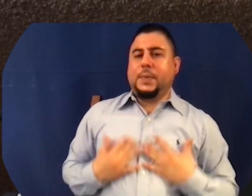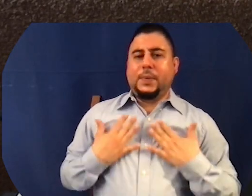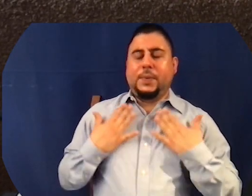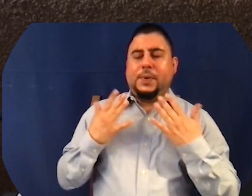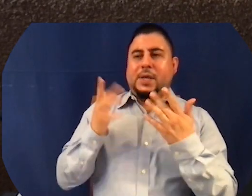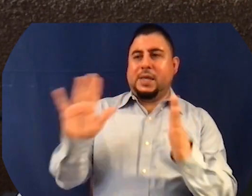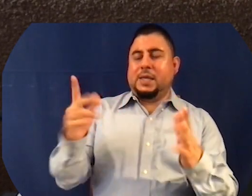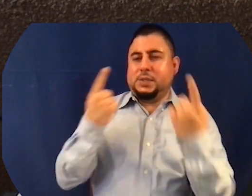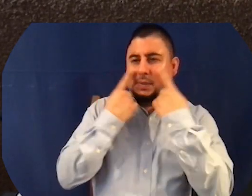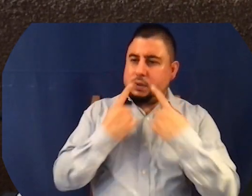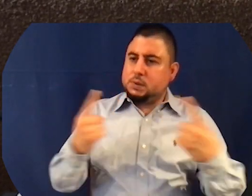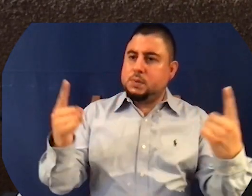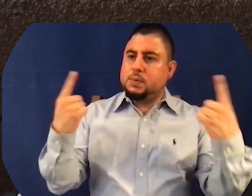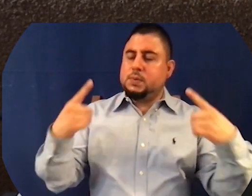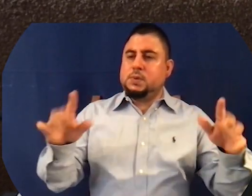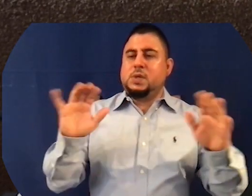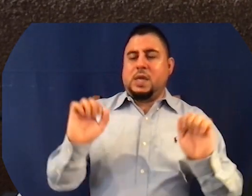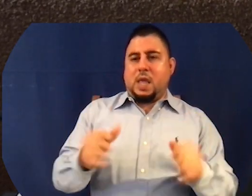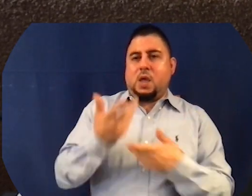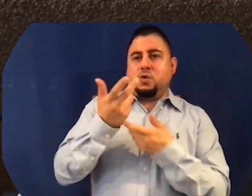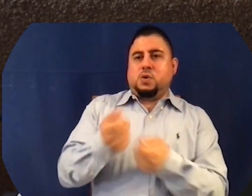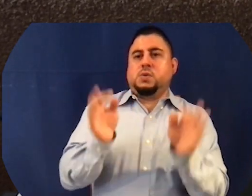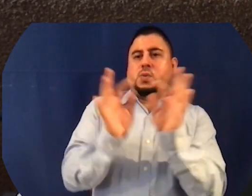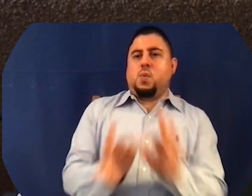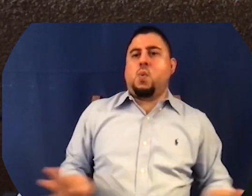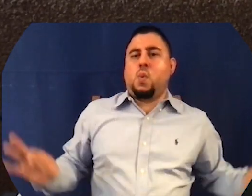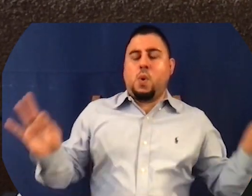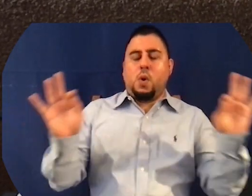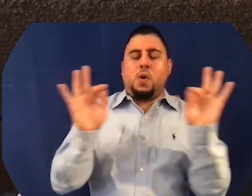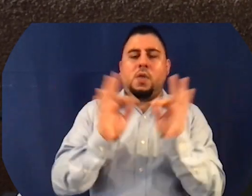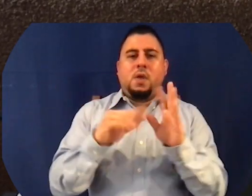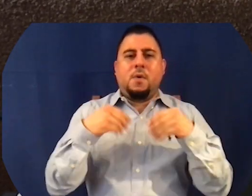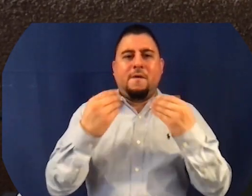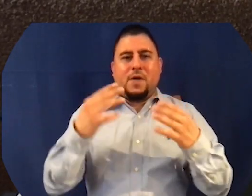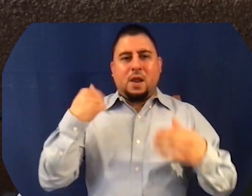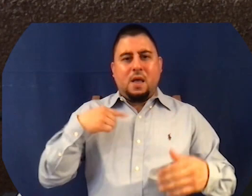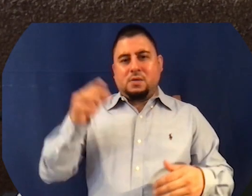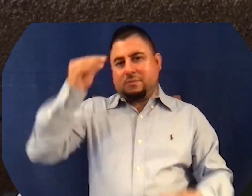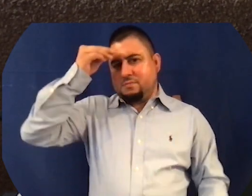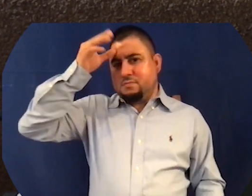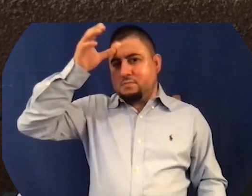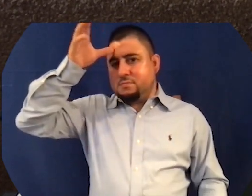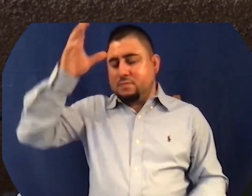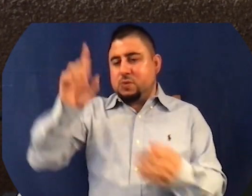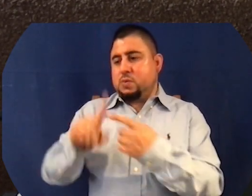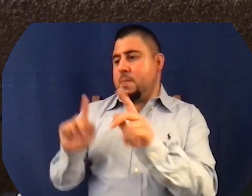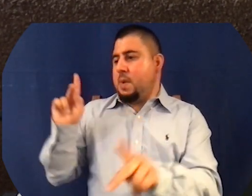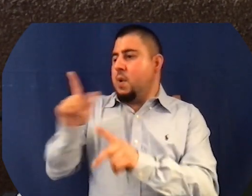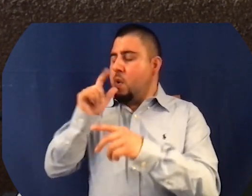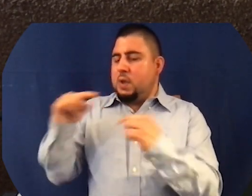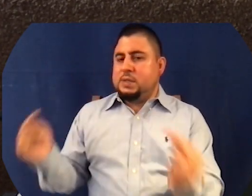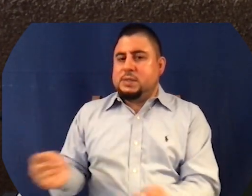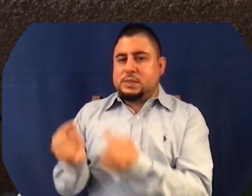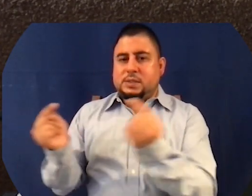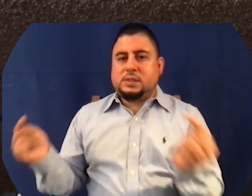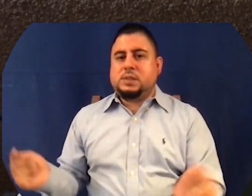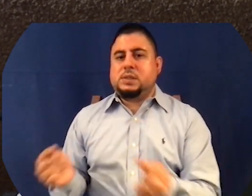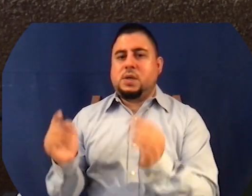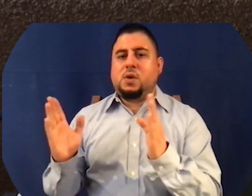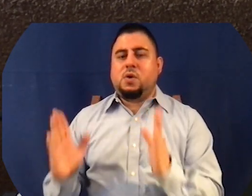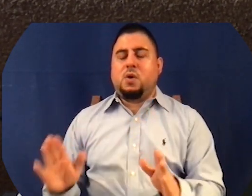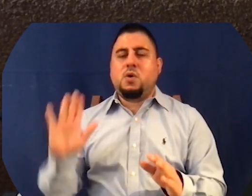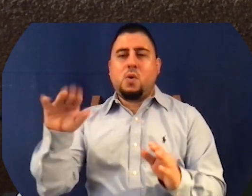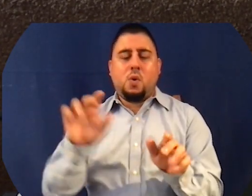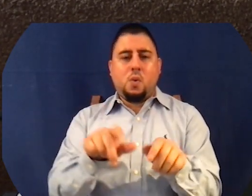of the Lord is trustworthy, giving wisdom to the simple.